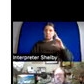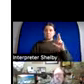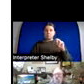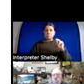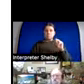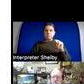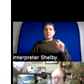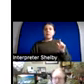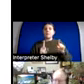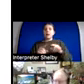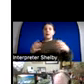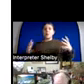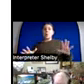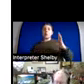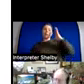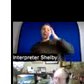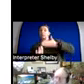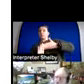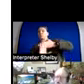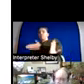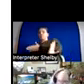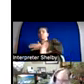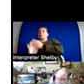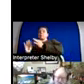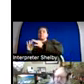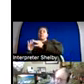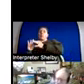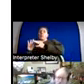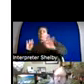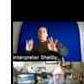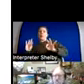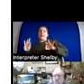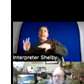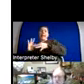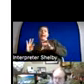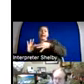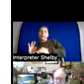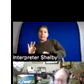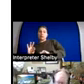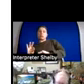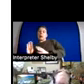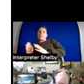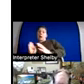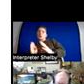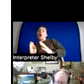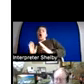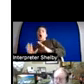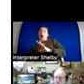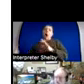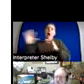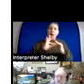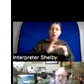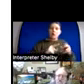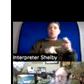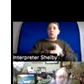-existing sequences of words and the other ai's even the music ai works the same way right has these pre